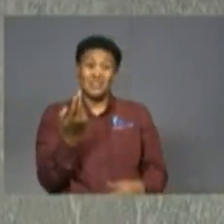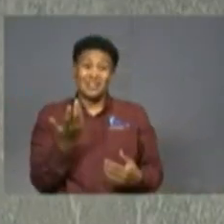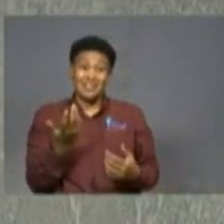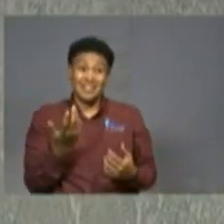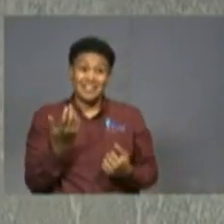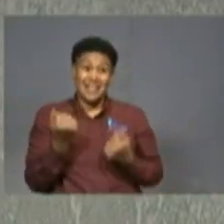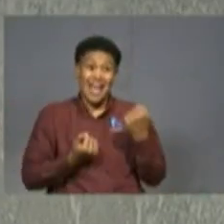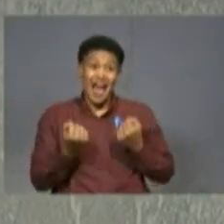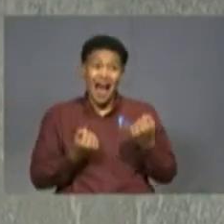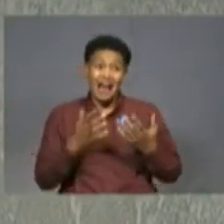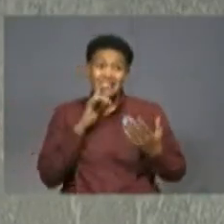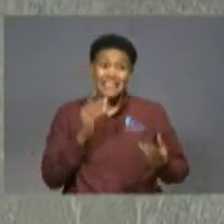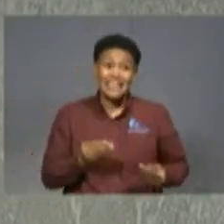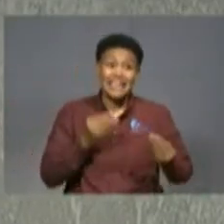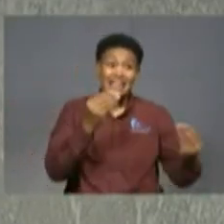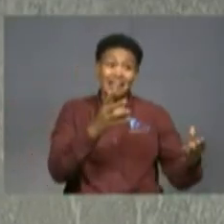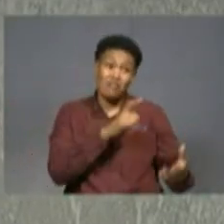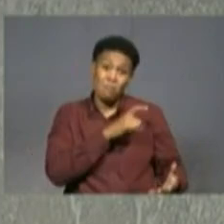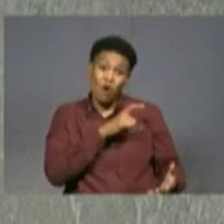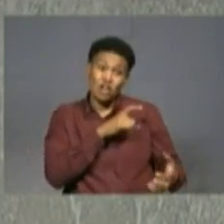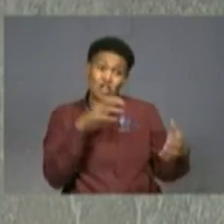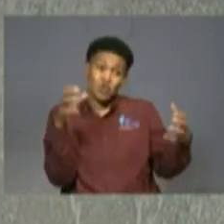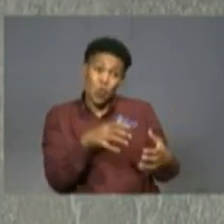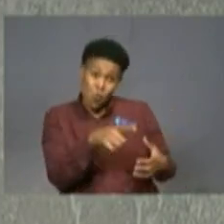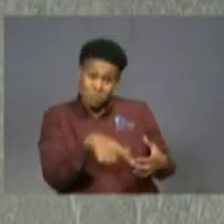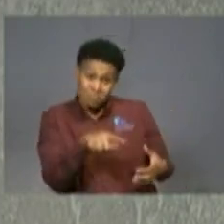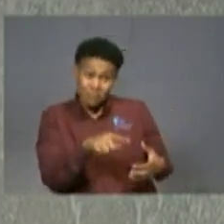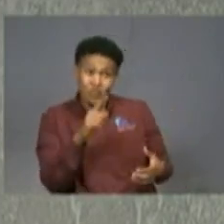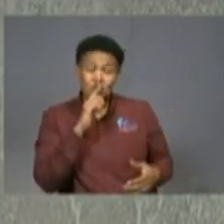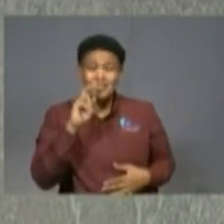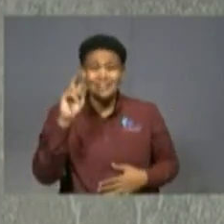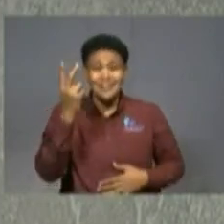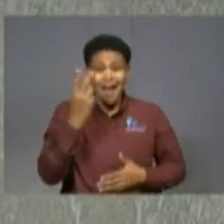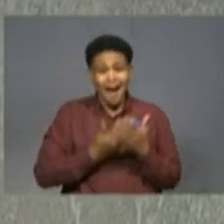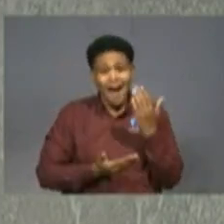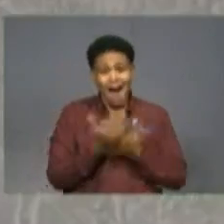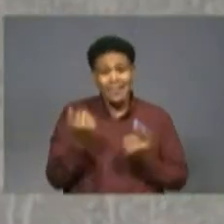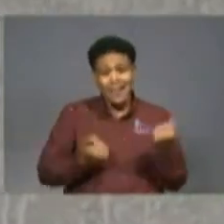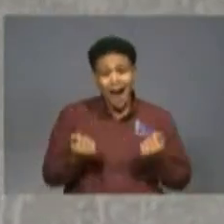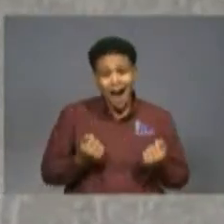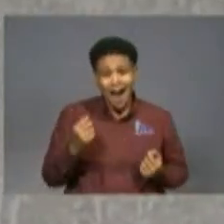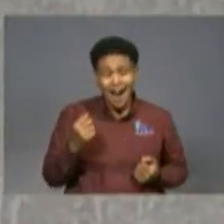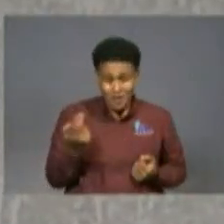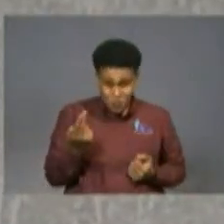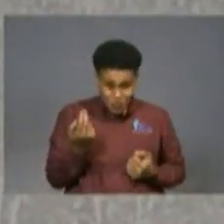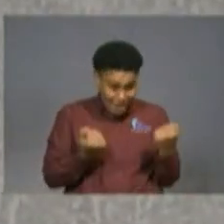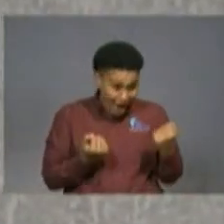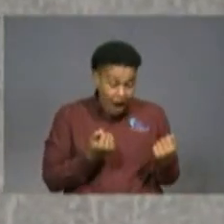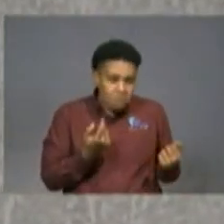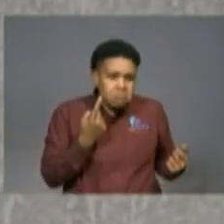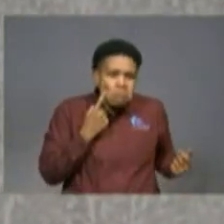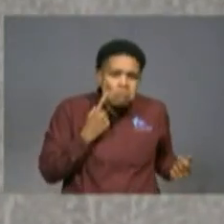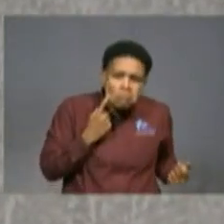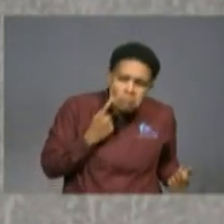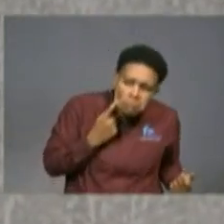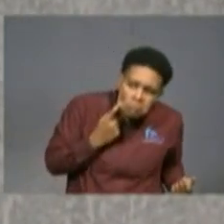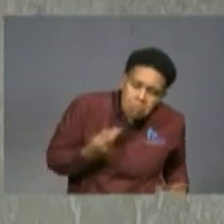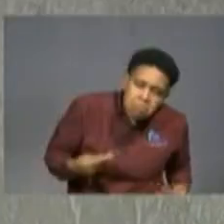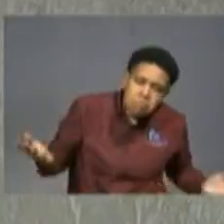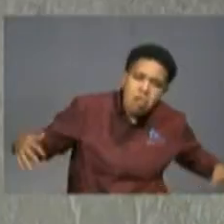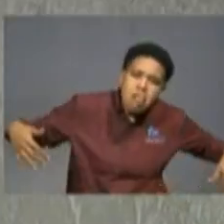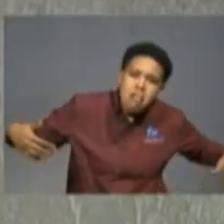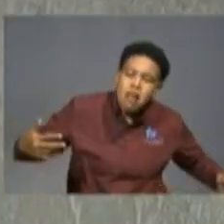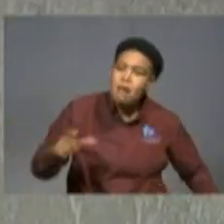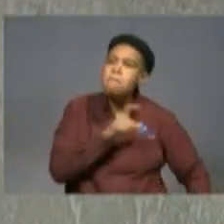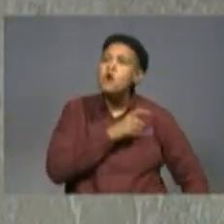being given to the police force. The used car scandal, we still have not been able to get those resources to the police. So when